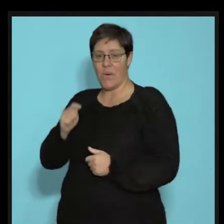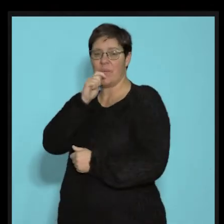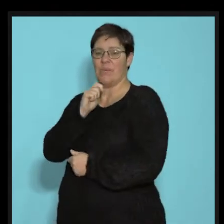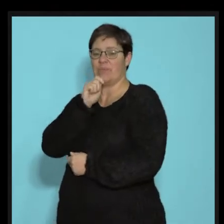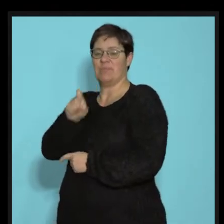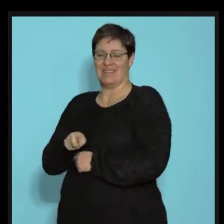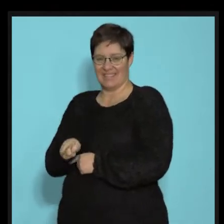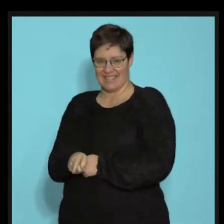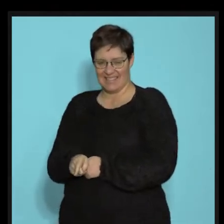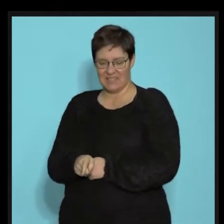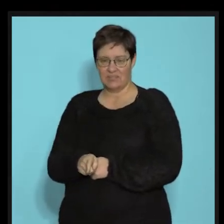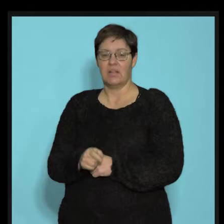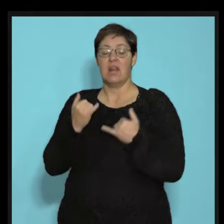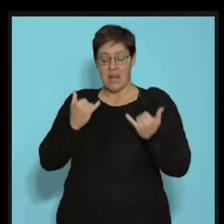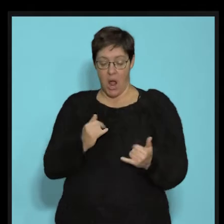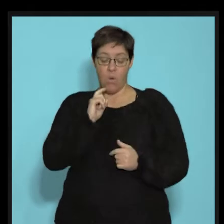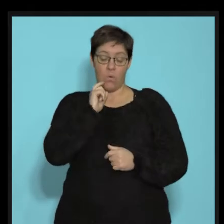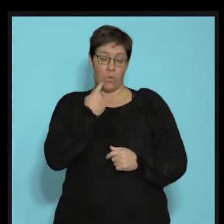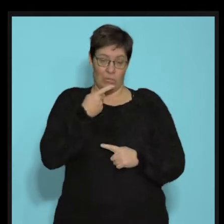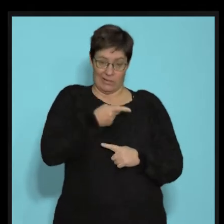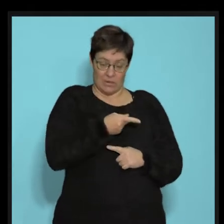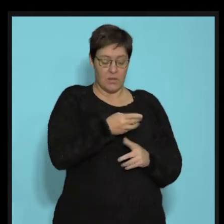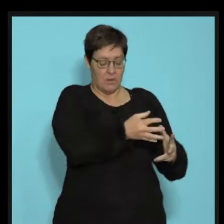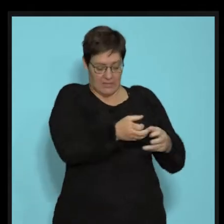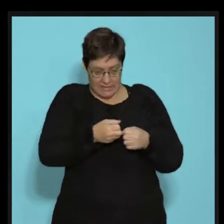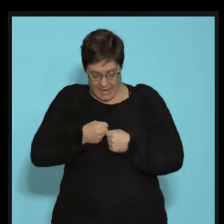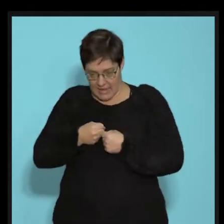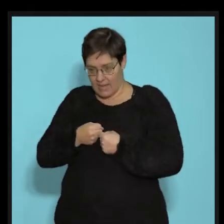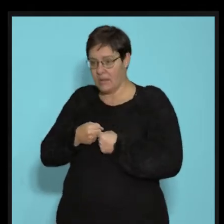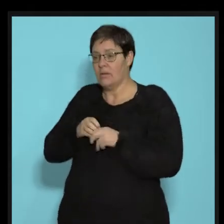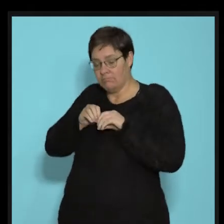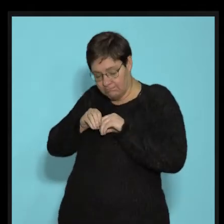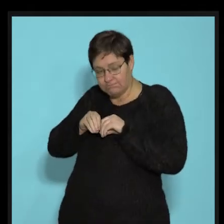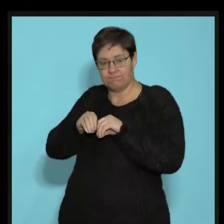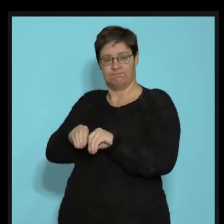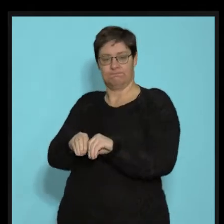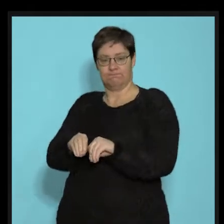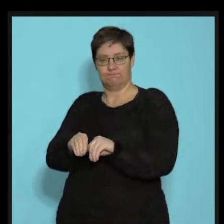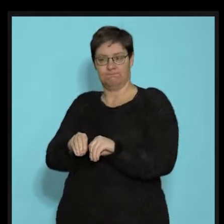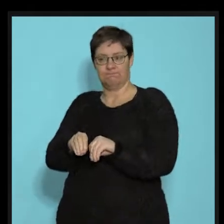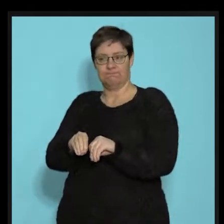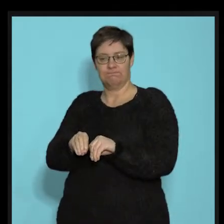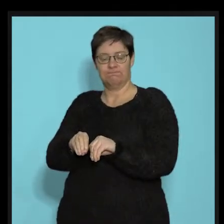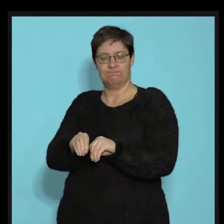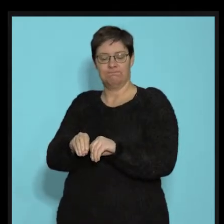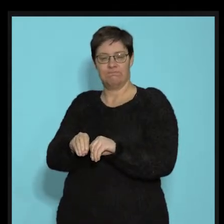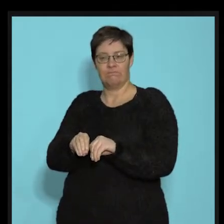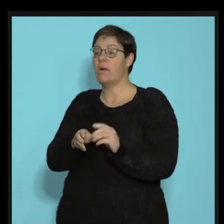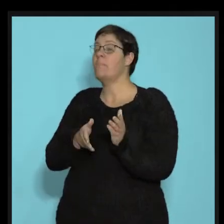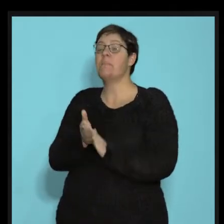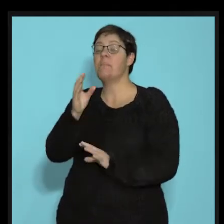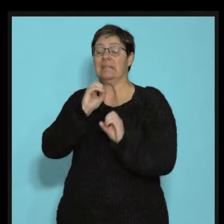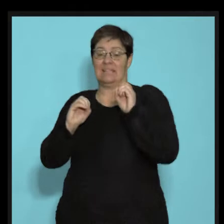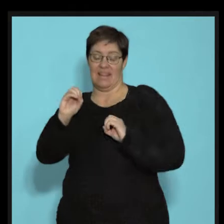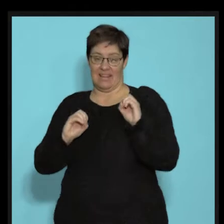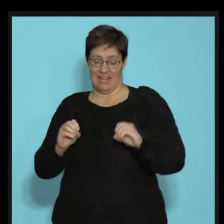we use? We took the glucose and we put it into, all right, where did that glucose go? It goes to